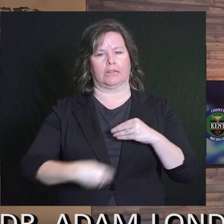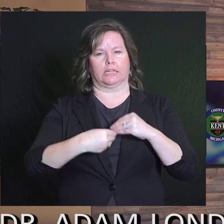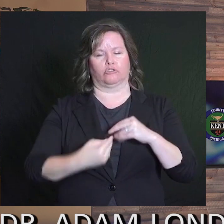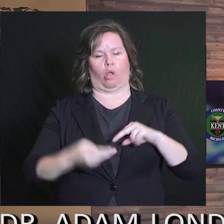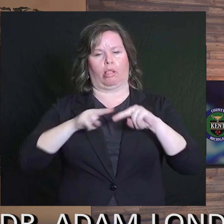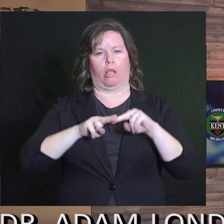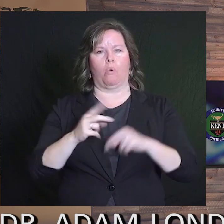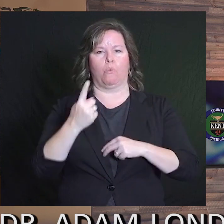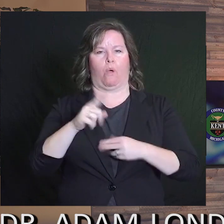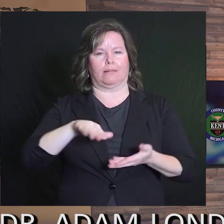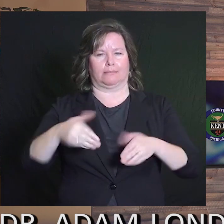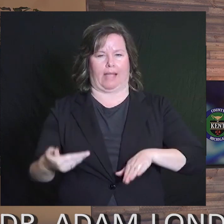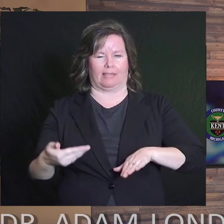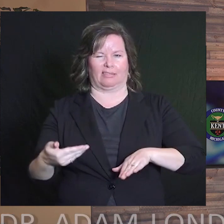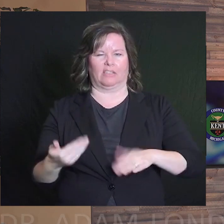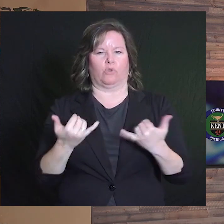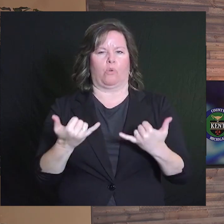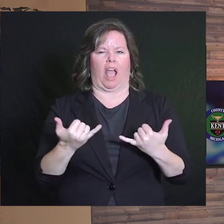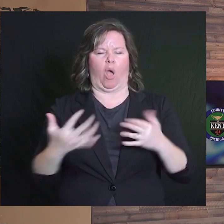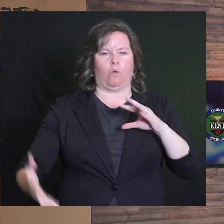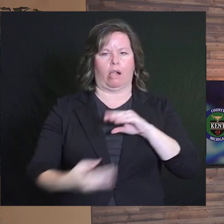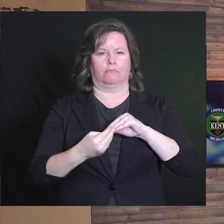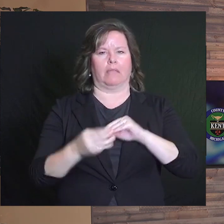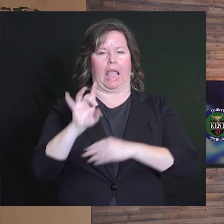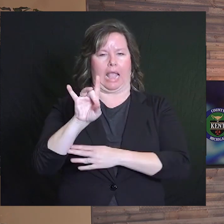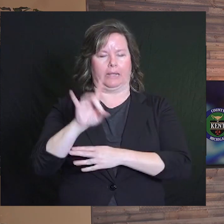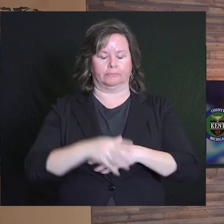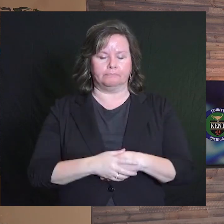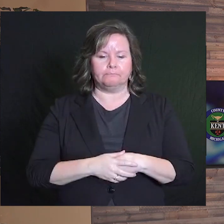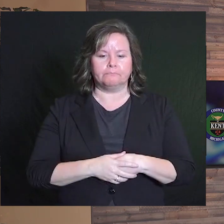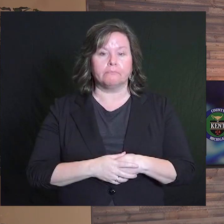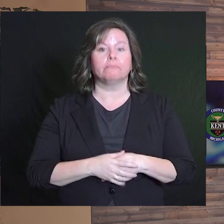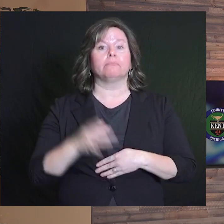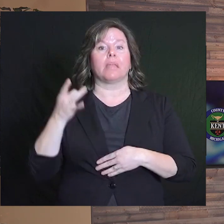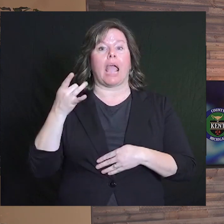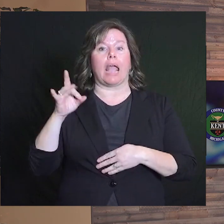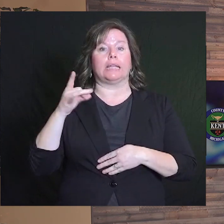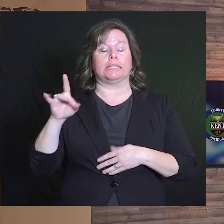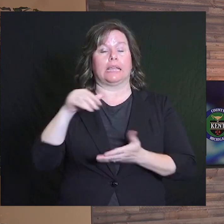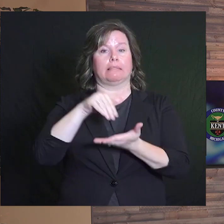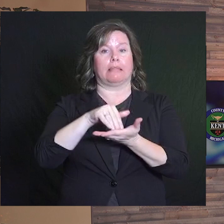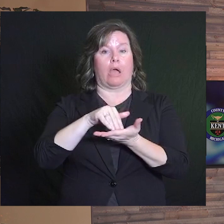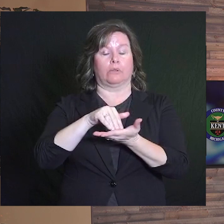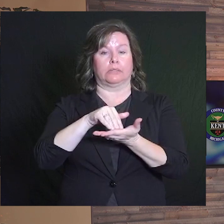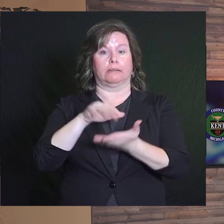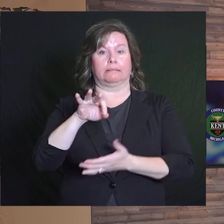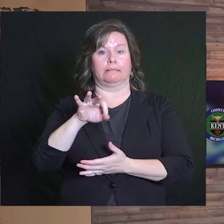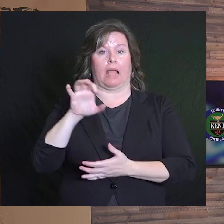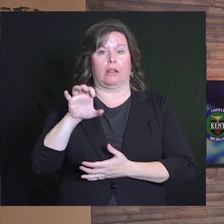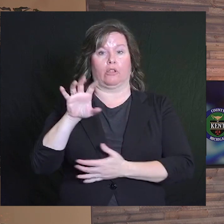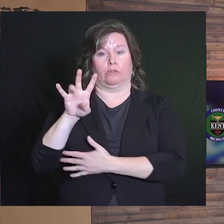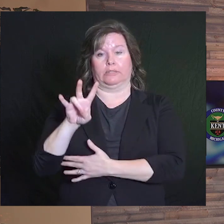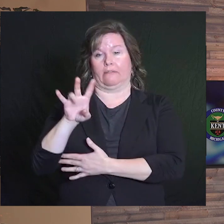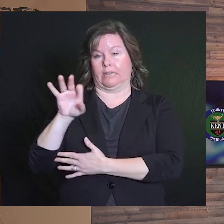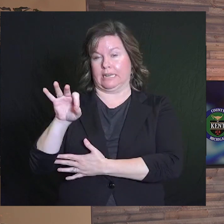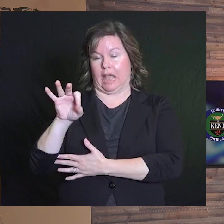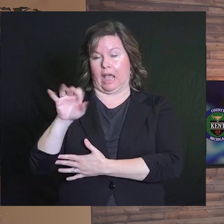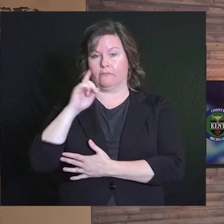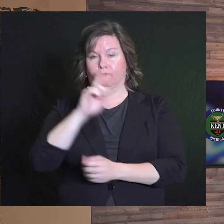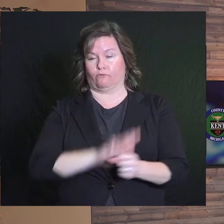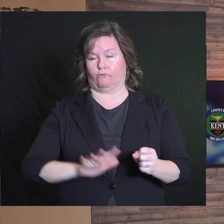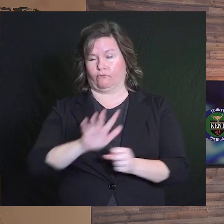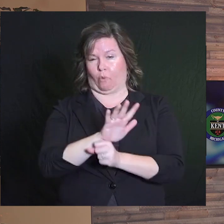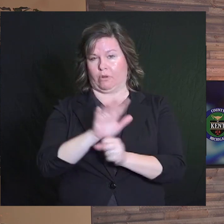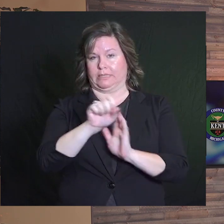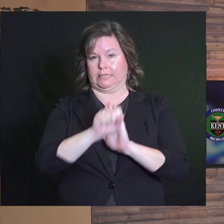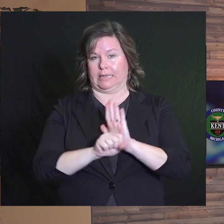hours. Statewide, we're at 18,970 cases at last report, which is 845